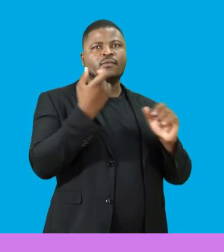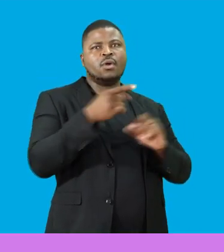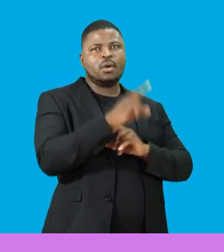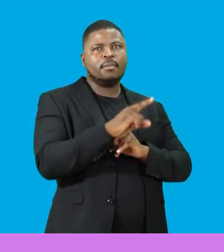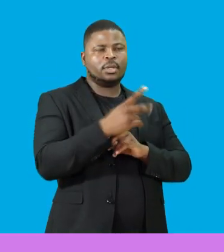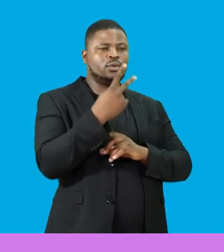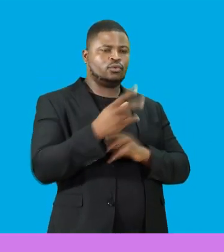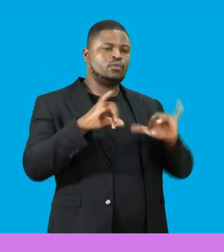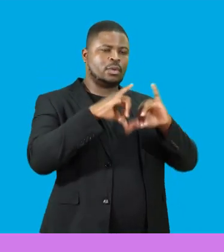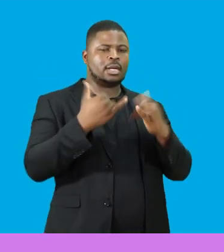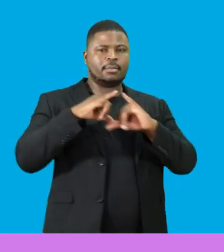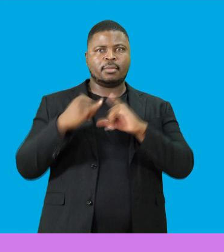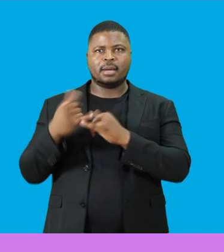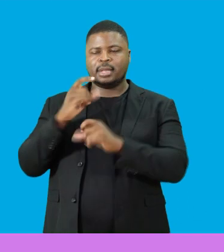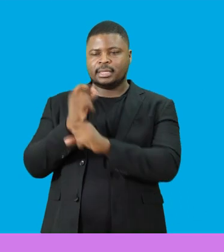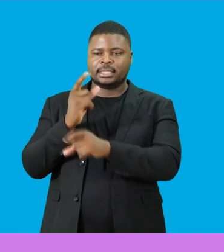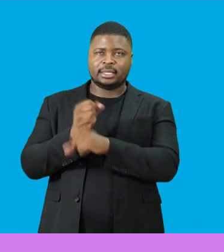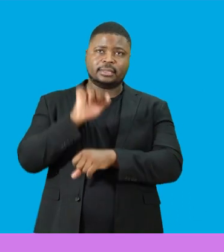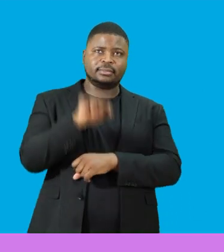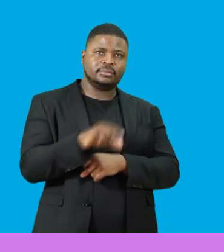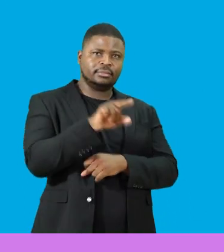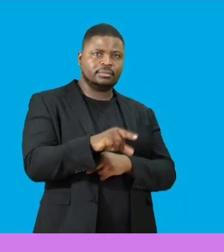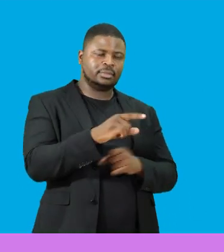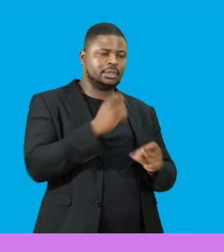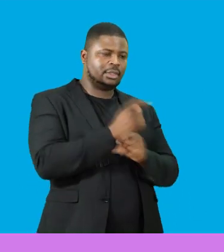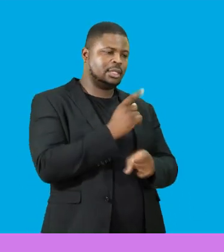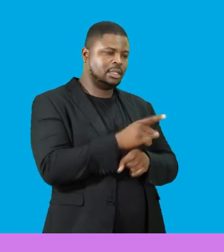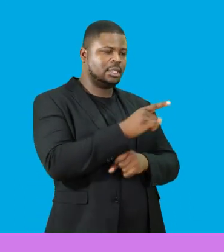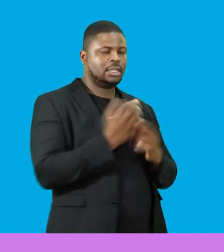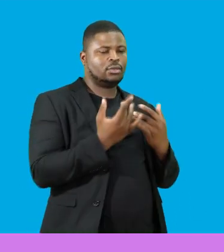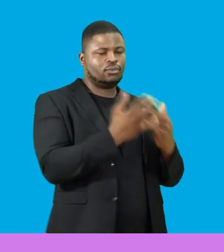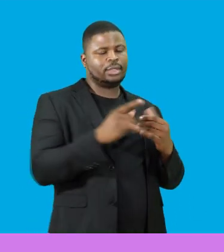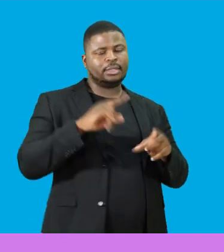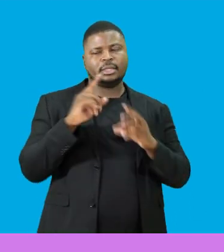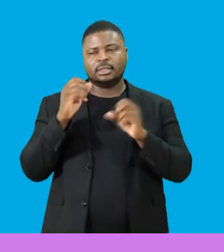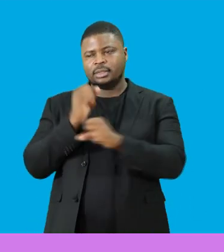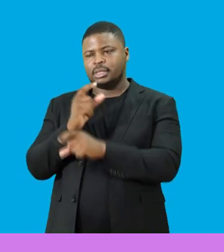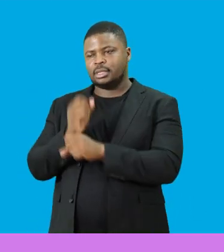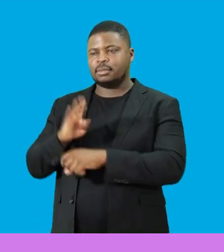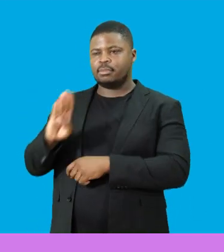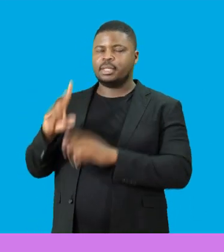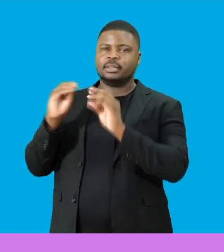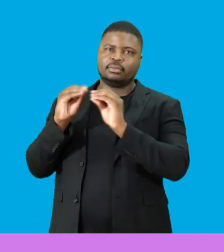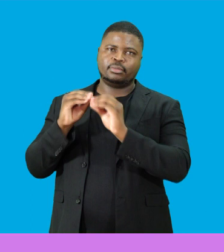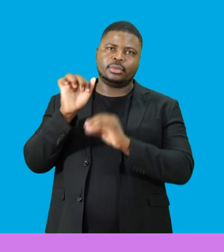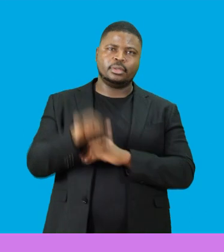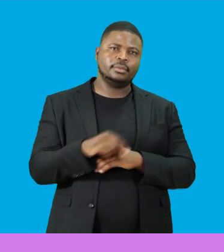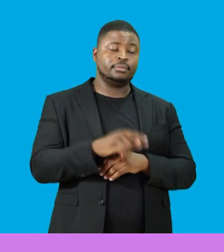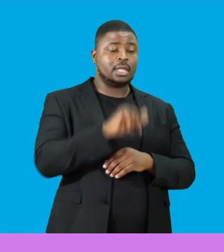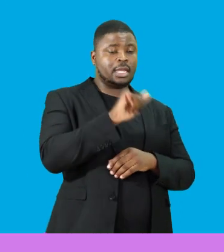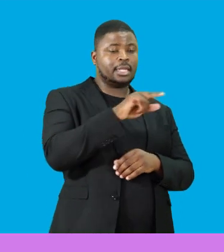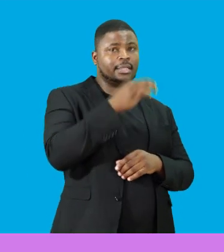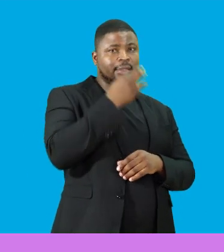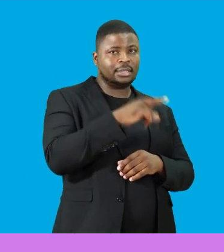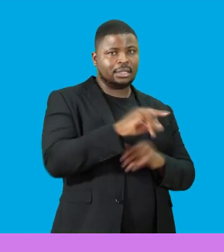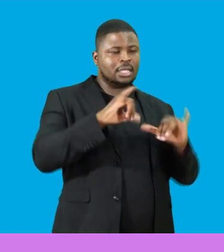graph that gives us the cost per learner for in each and every taxi, where taxi A is the green one and taxi B is the blue one.